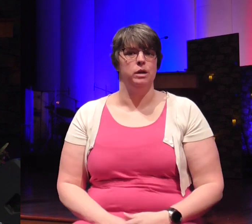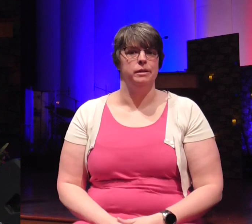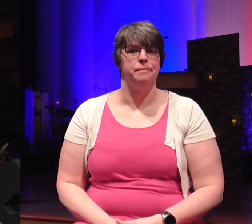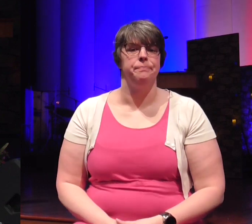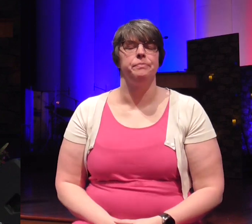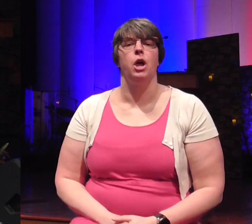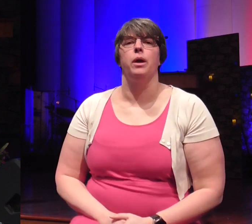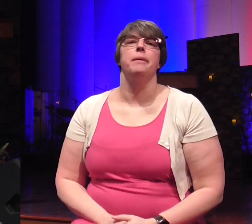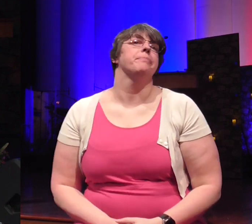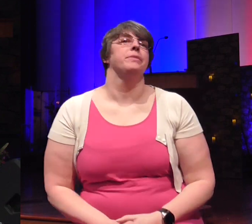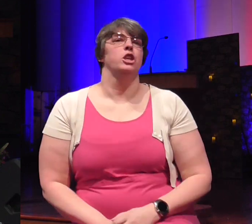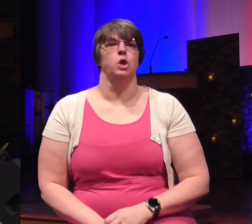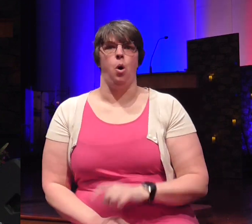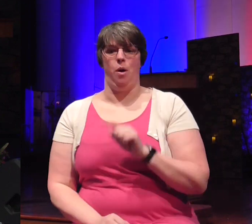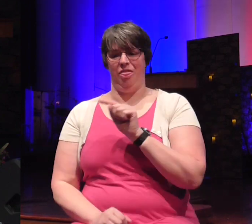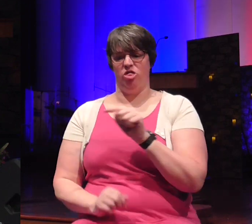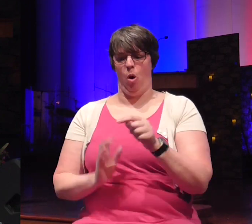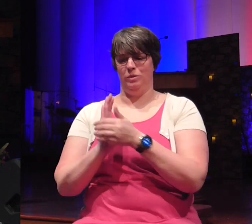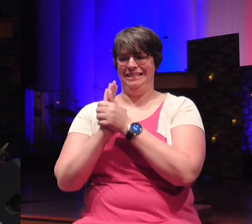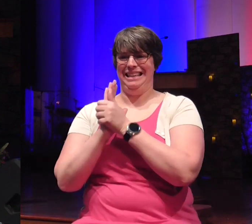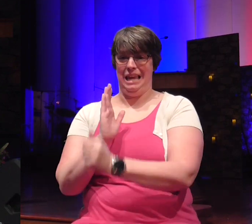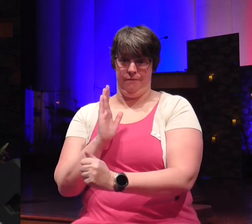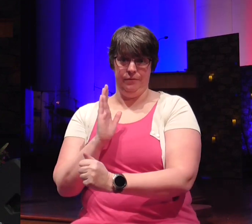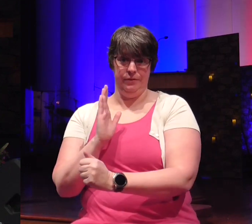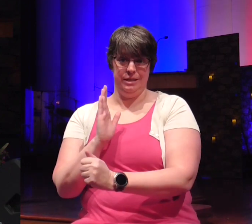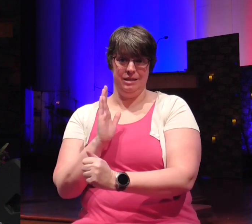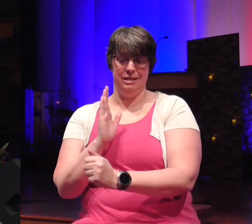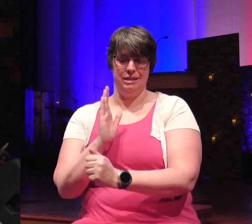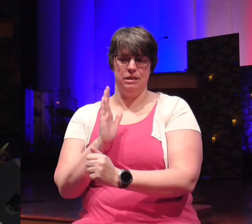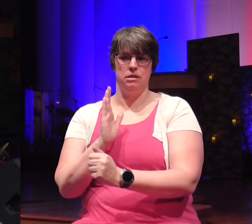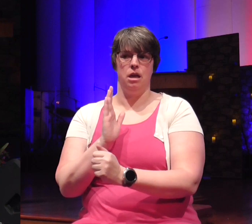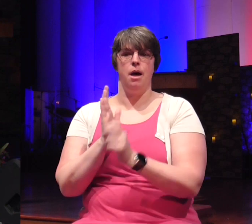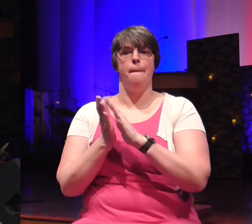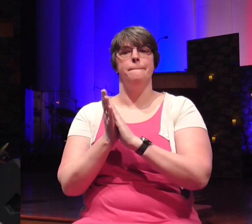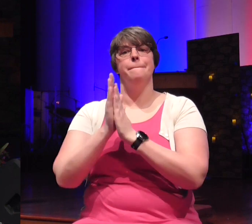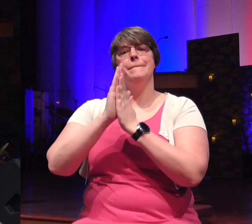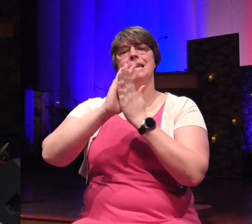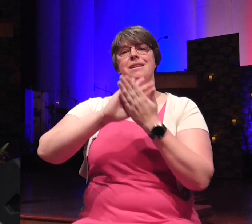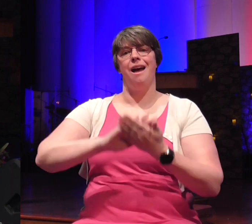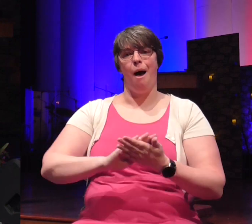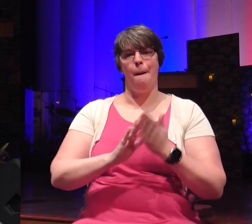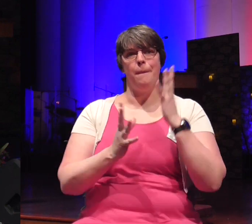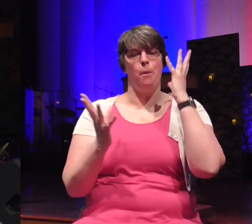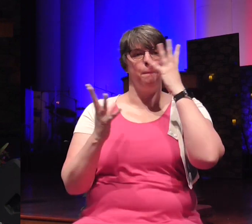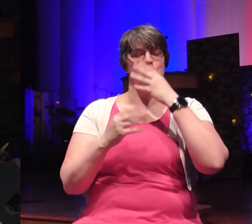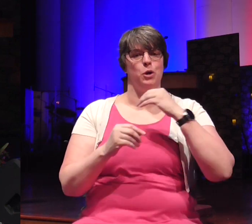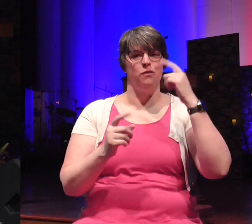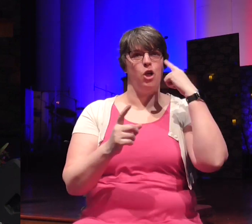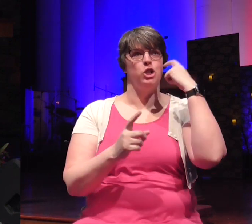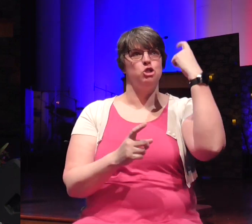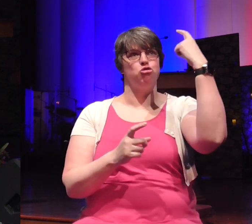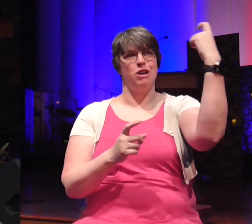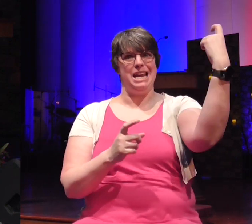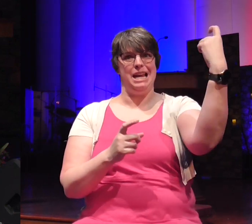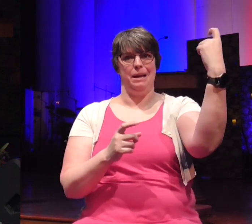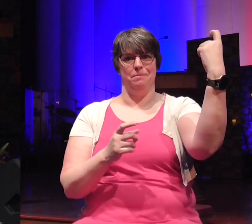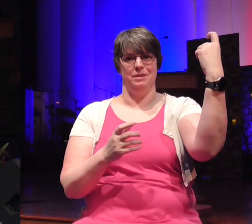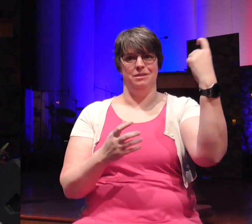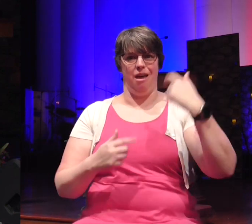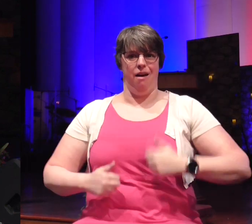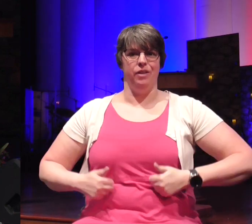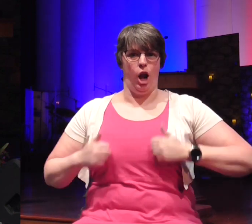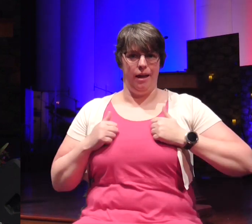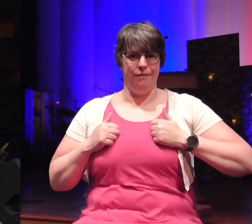and talents, they're the substance of what become the really beautiful dreams that can animate our lives.